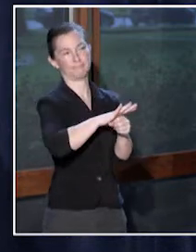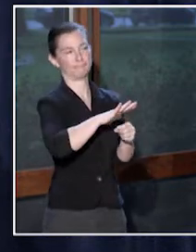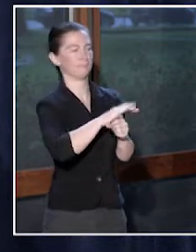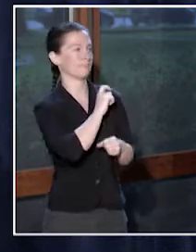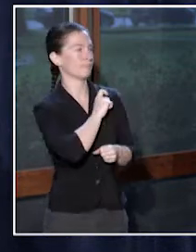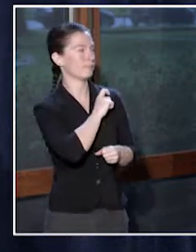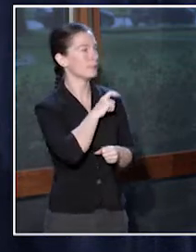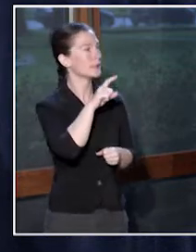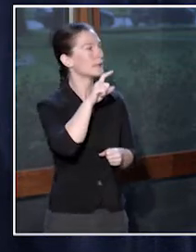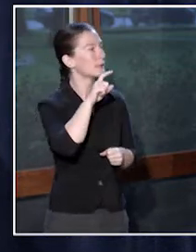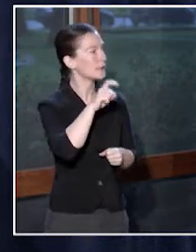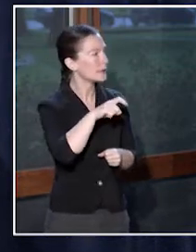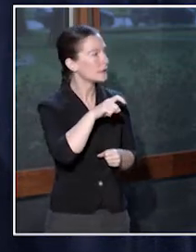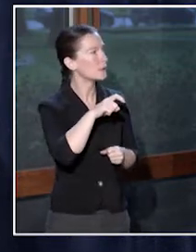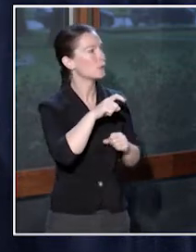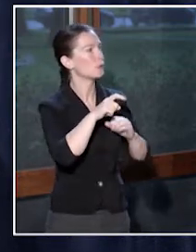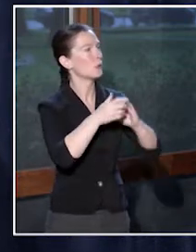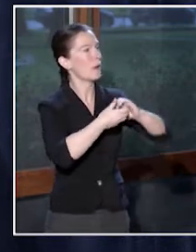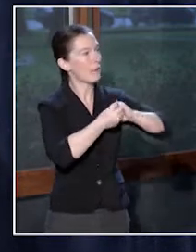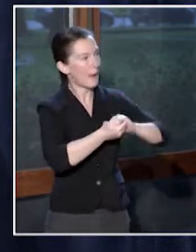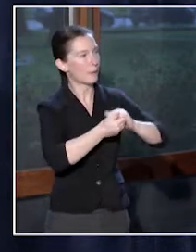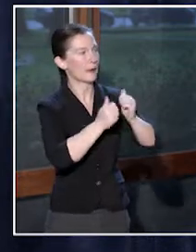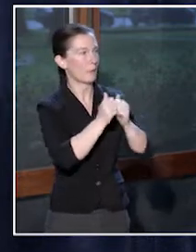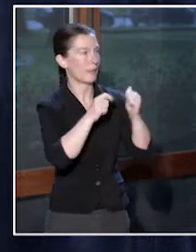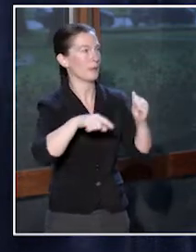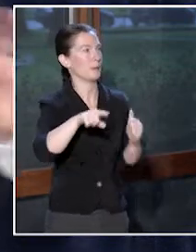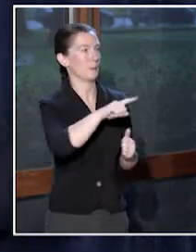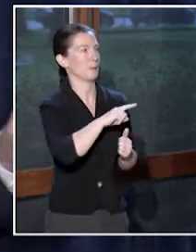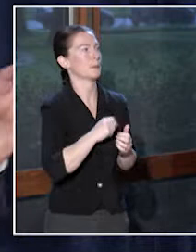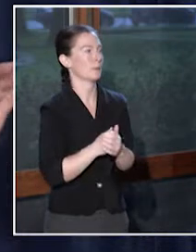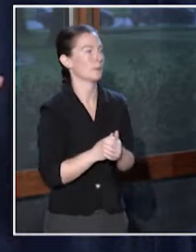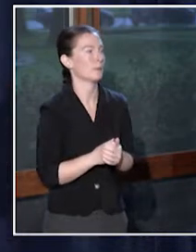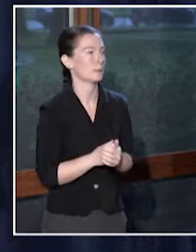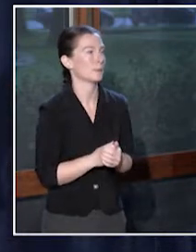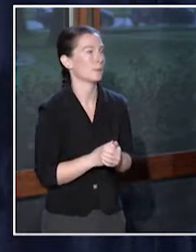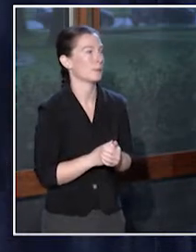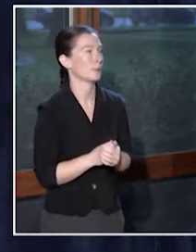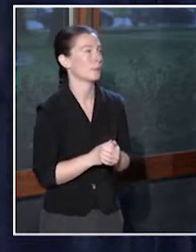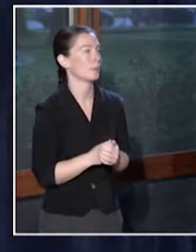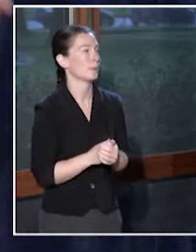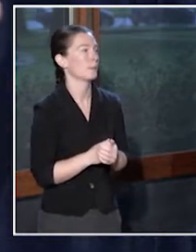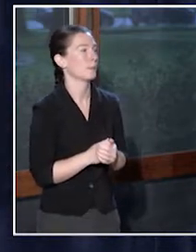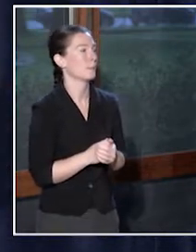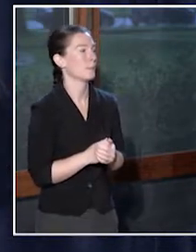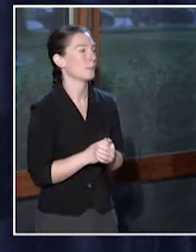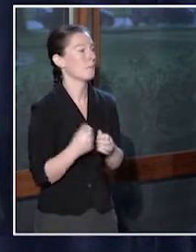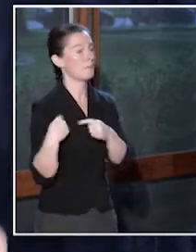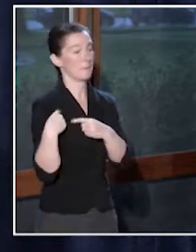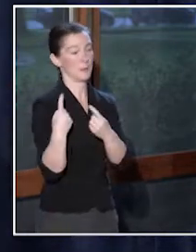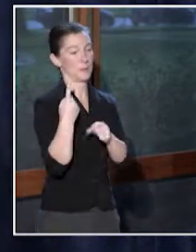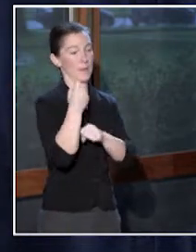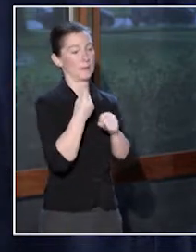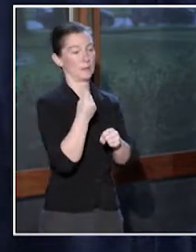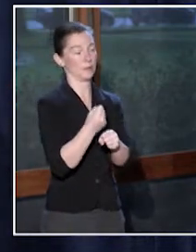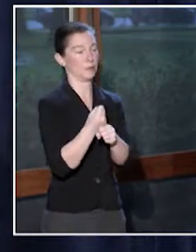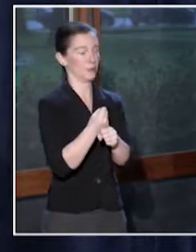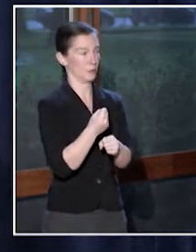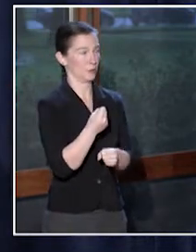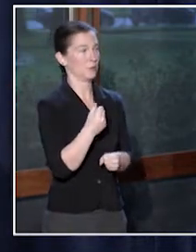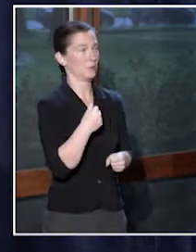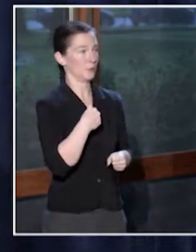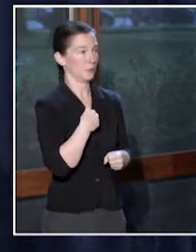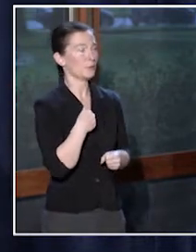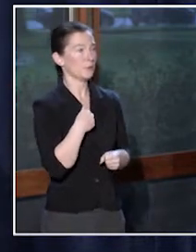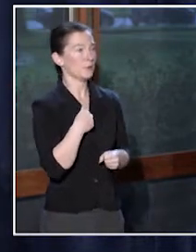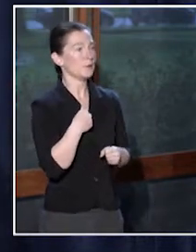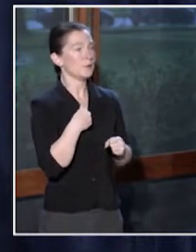to collaborate with you. During the last year, I stood up 6 pilot